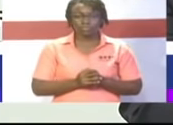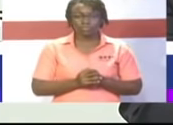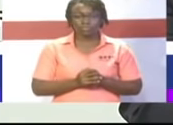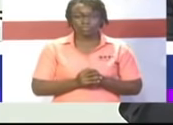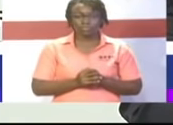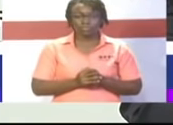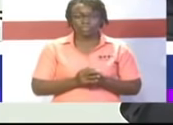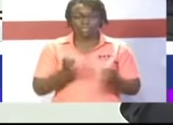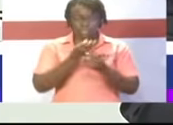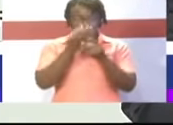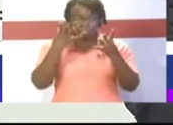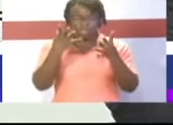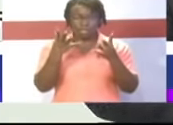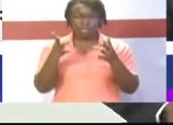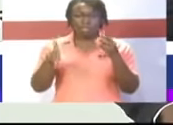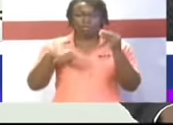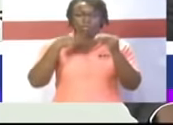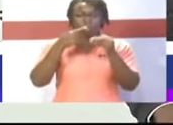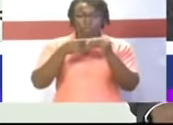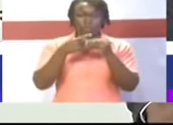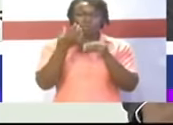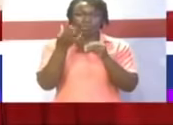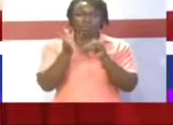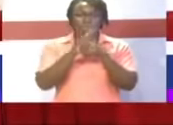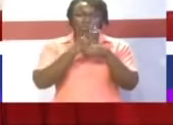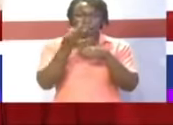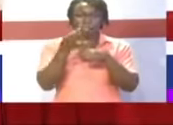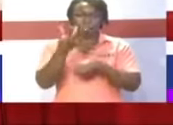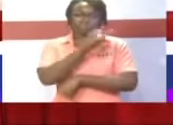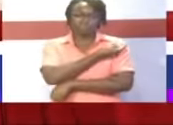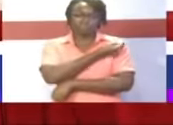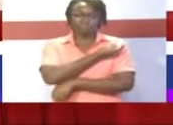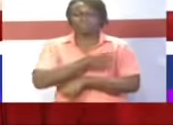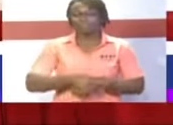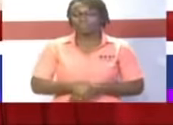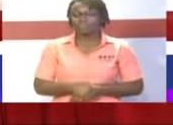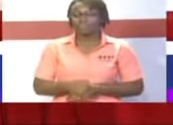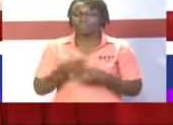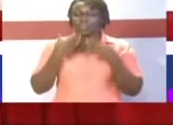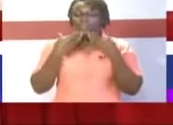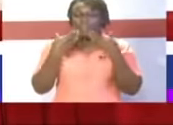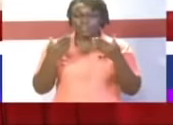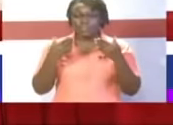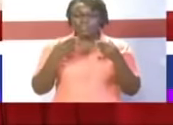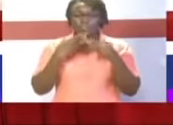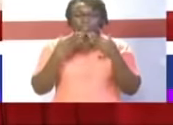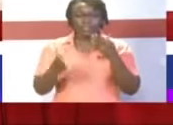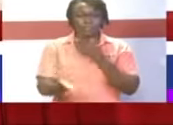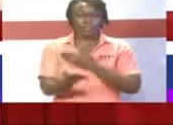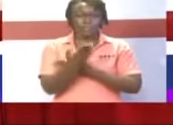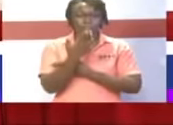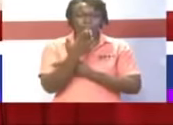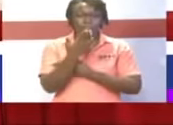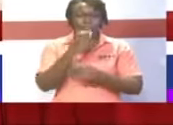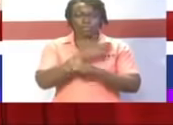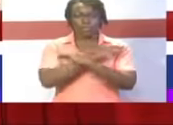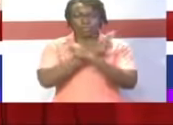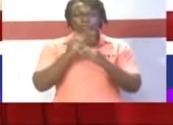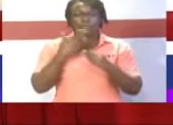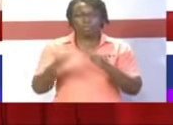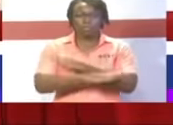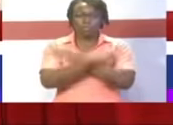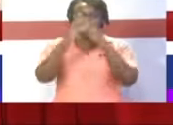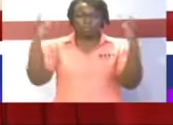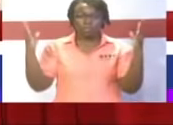of the COVID-19 vaccine. Dr. Hines, good morning. Good morning, Mr. Alexander, and thank you. Good morning to my colleagues, Dr. Parkinson and Ms.